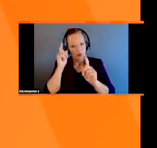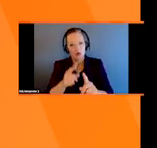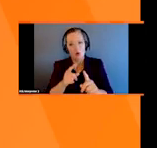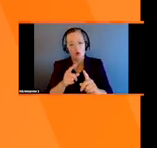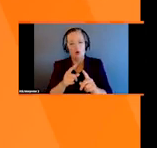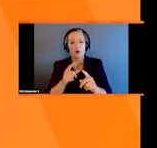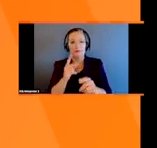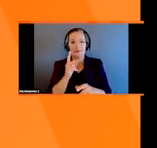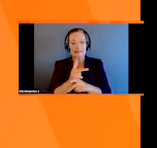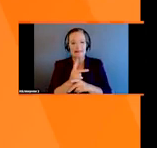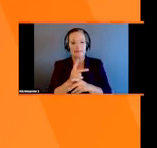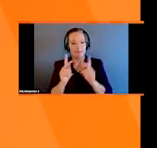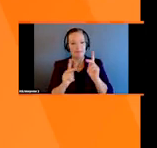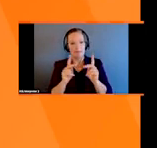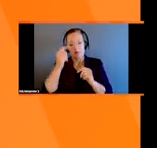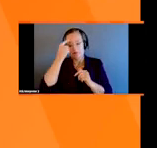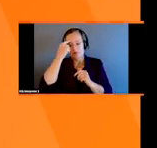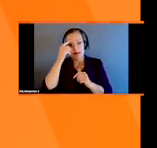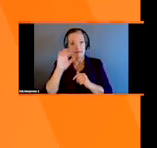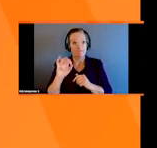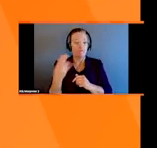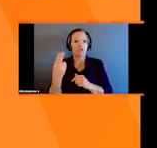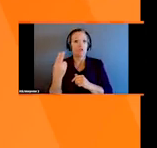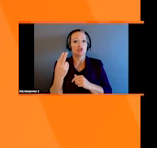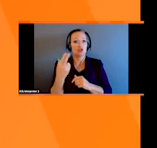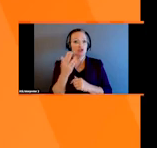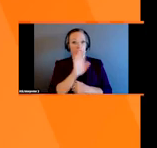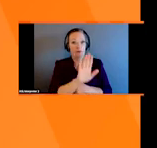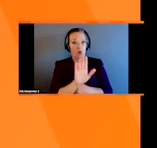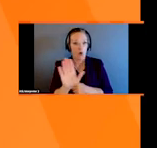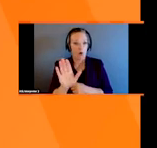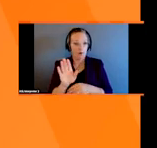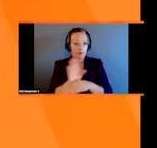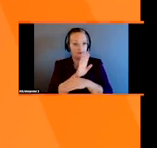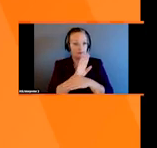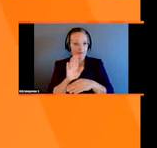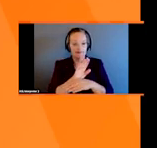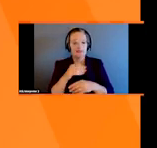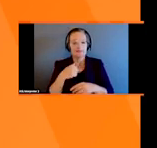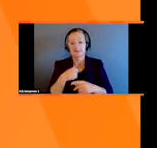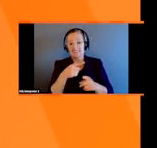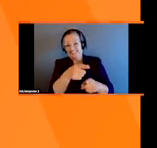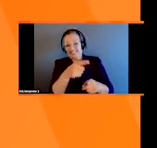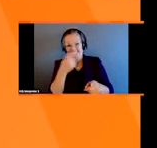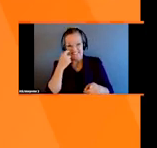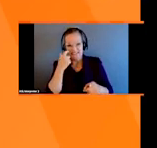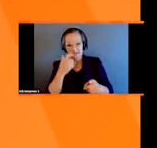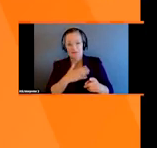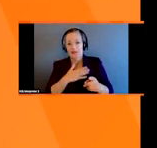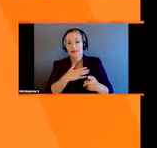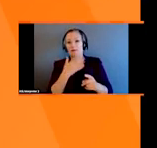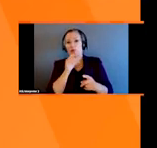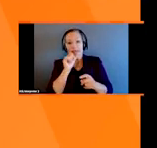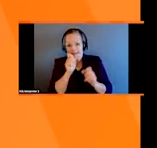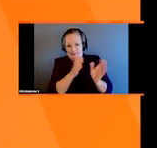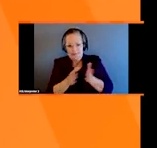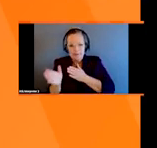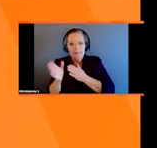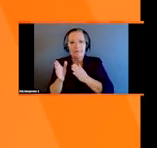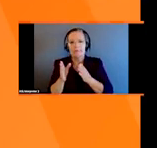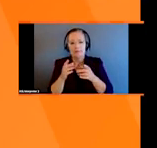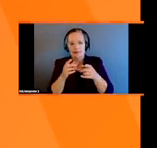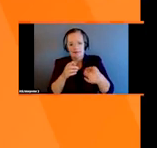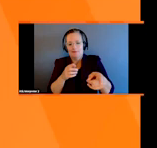top of mind, and this was an impromptu post. We were just capturing some content when we were filming. Great. This wasn't something planned. There is no